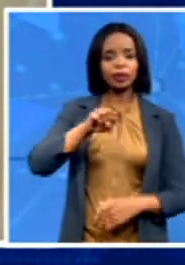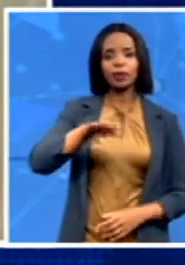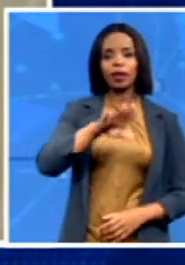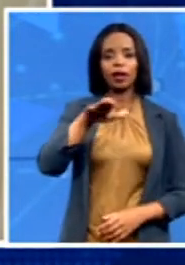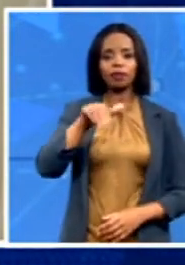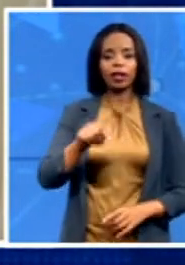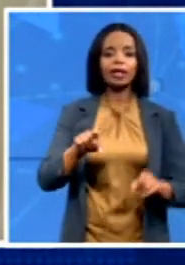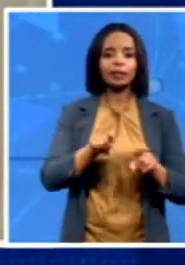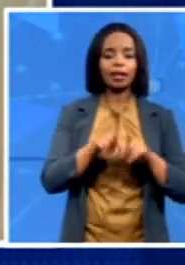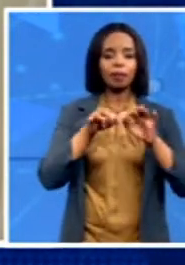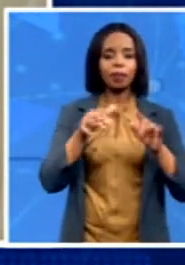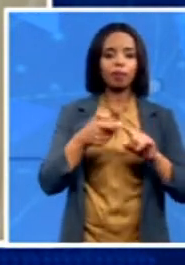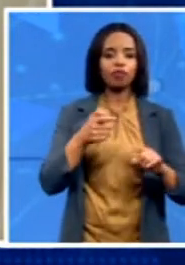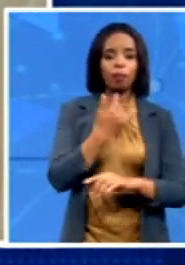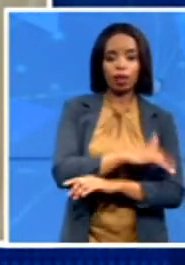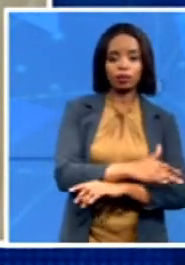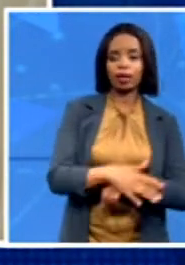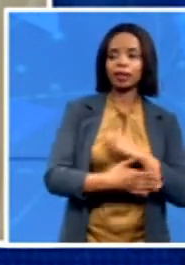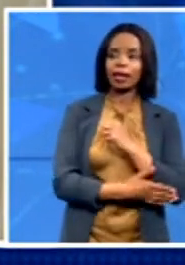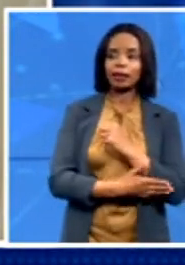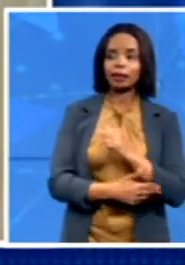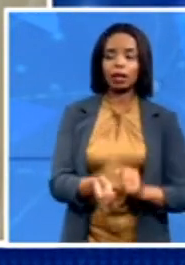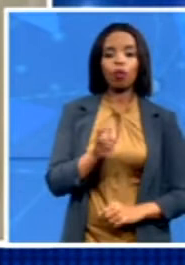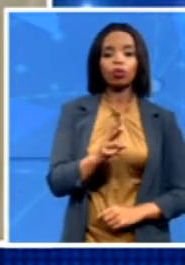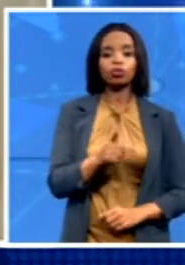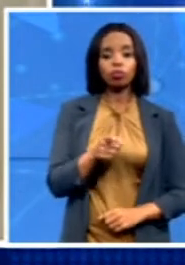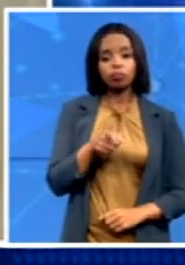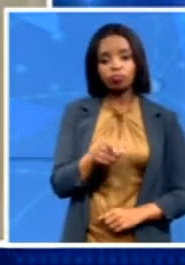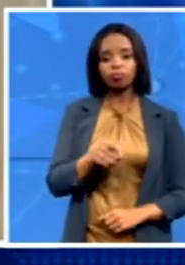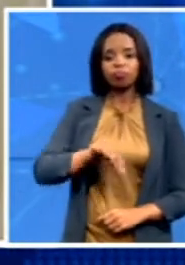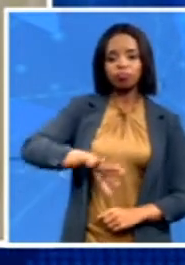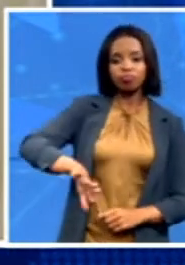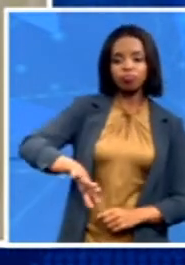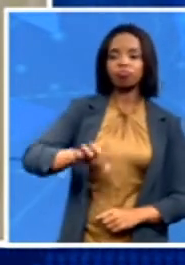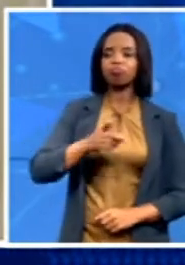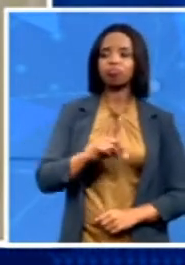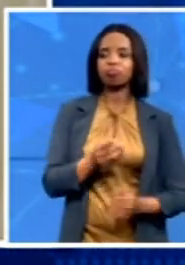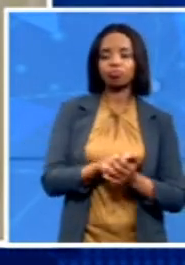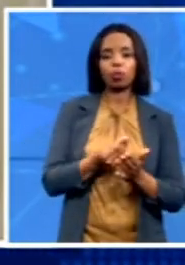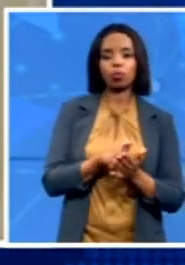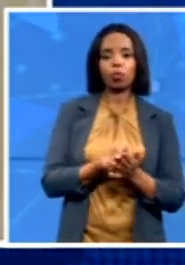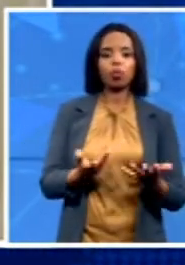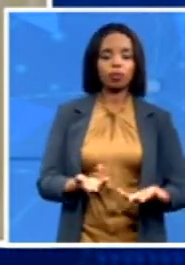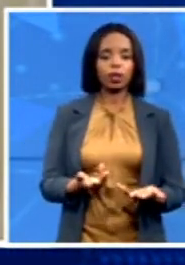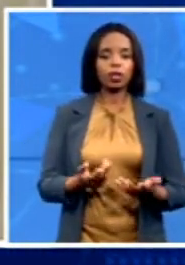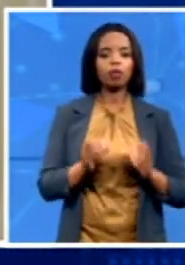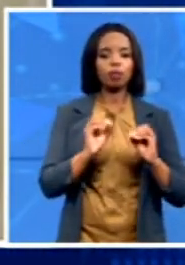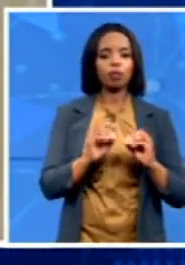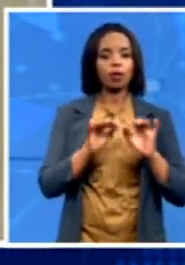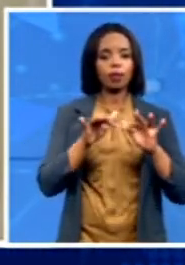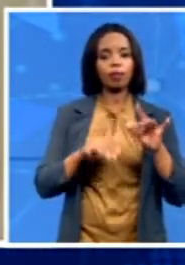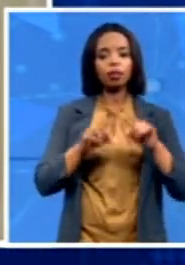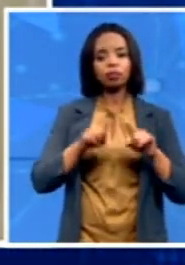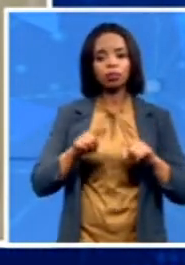as isolating the economic variables that people are sitting with or facing in the